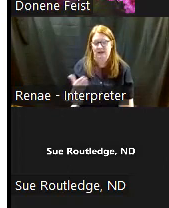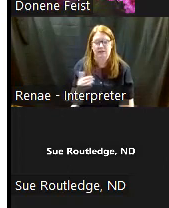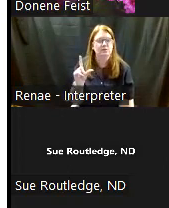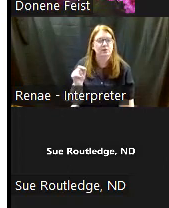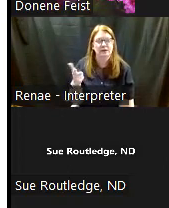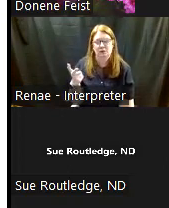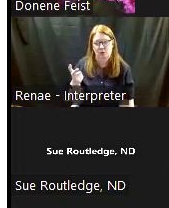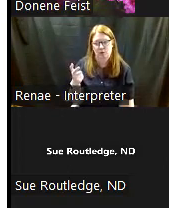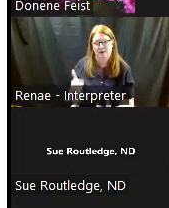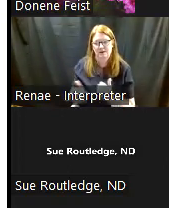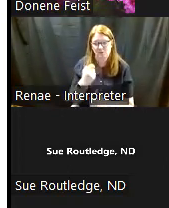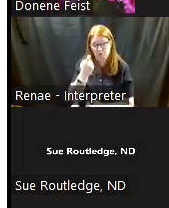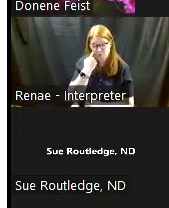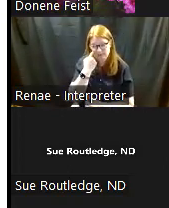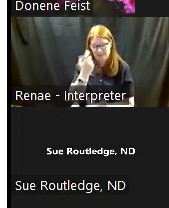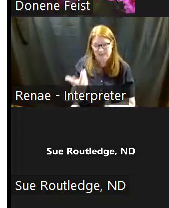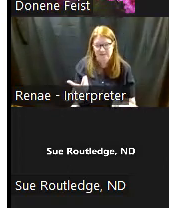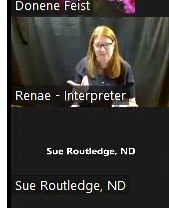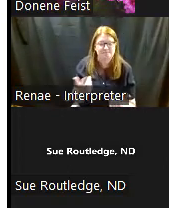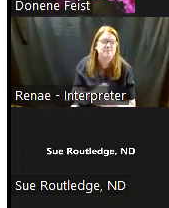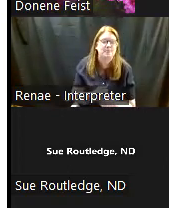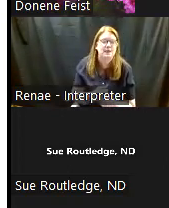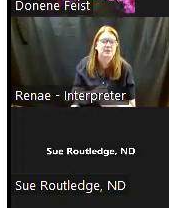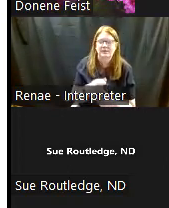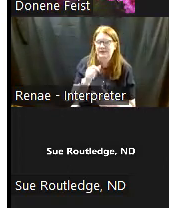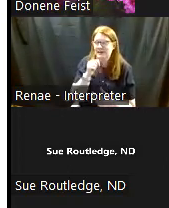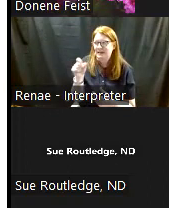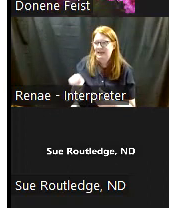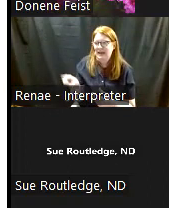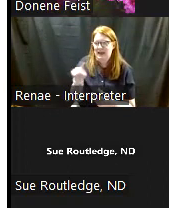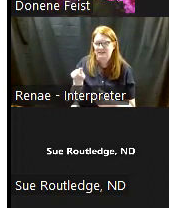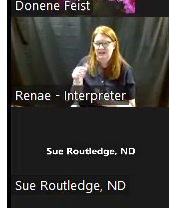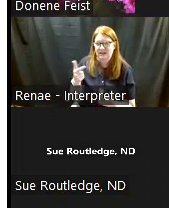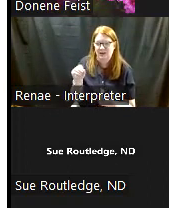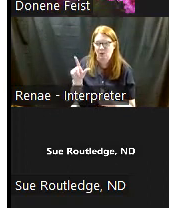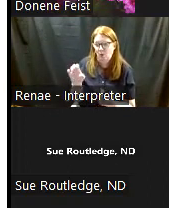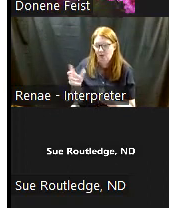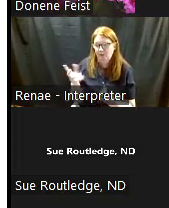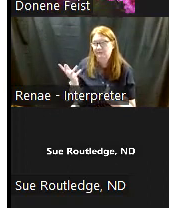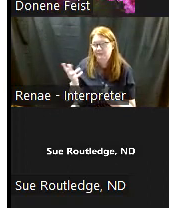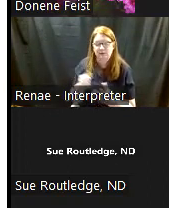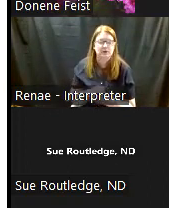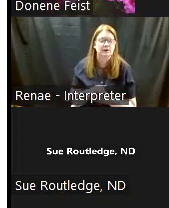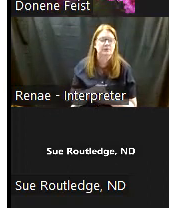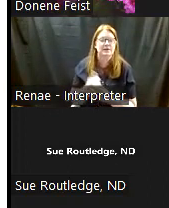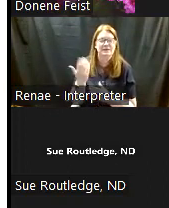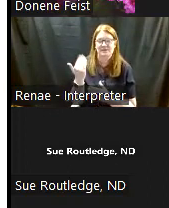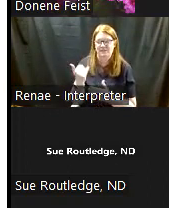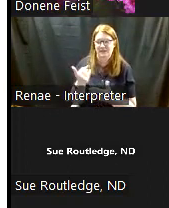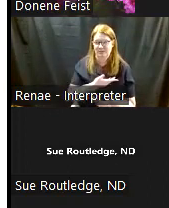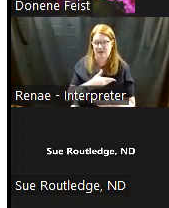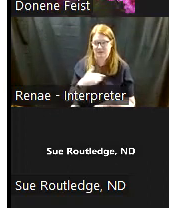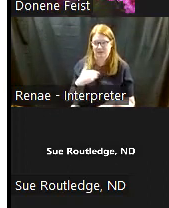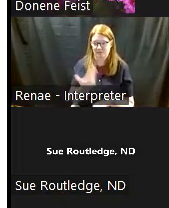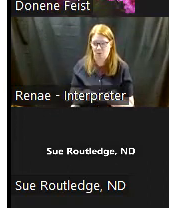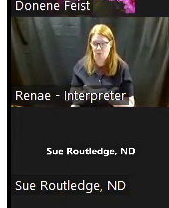which is the most recent data I could find, and I'm sorry because I didn't ask anybody at EHDI, I just Googled it, but we had 15 babies born in